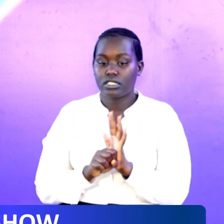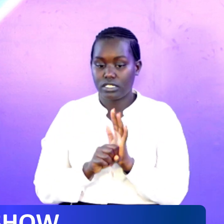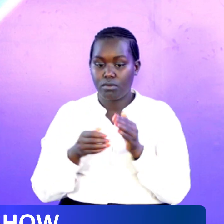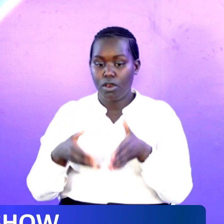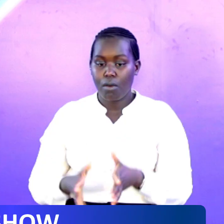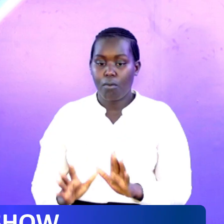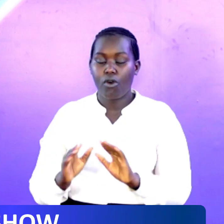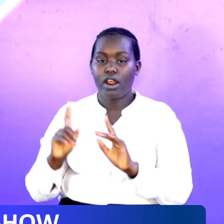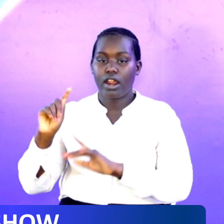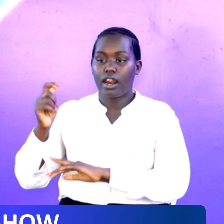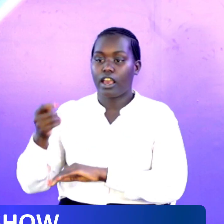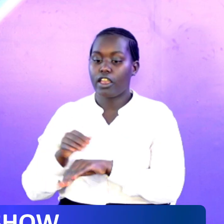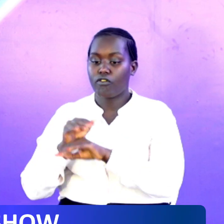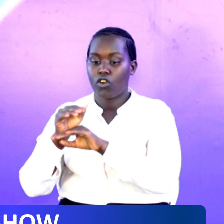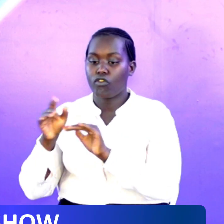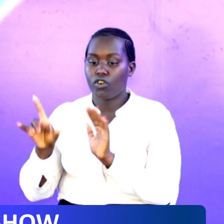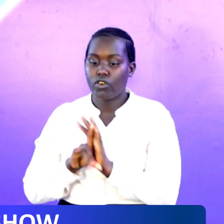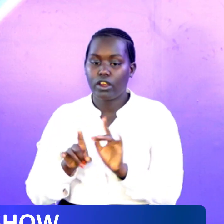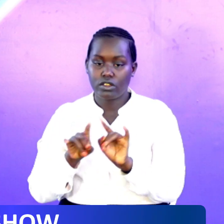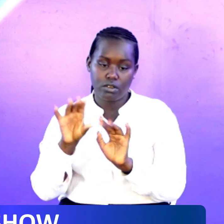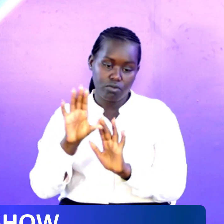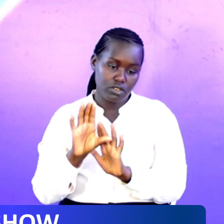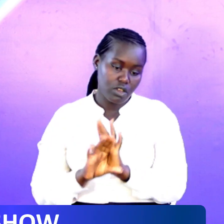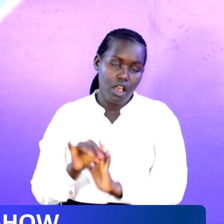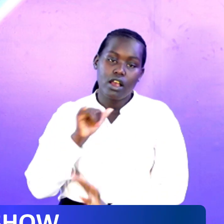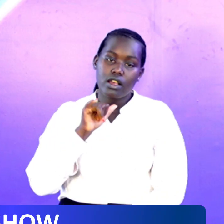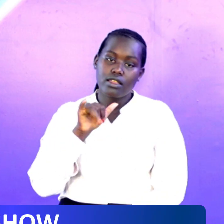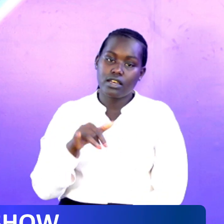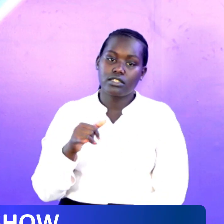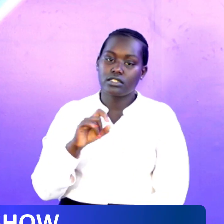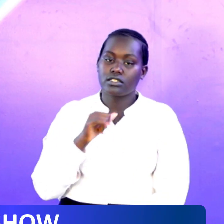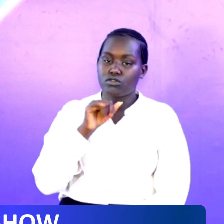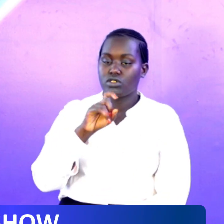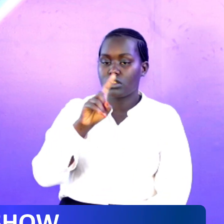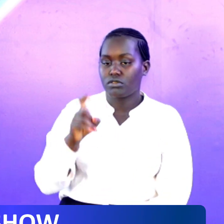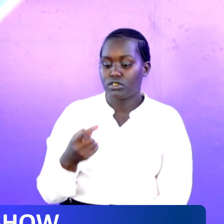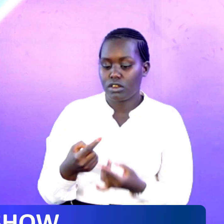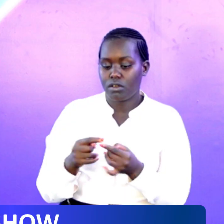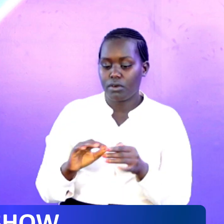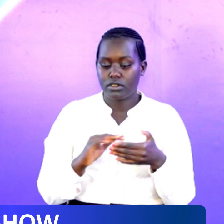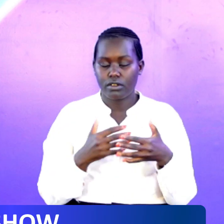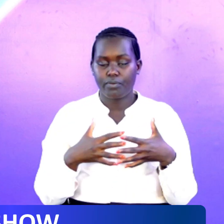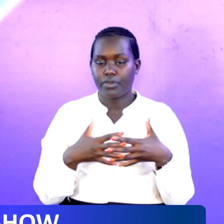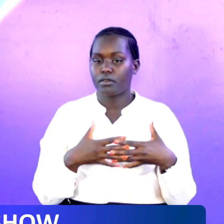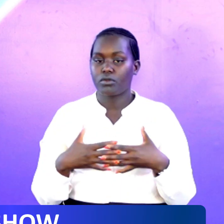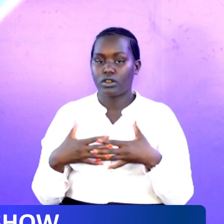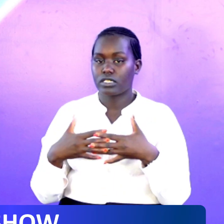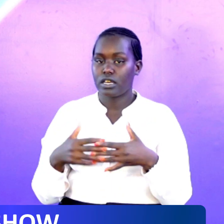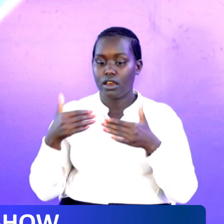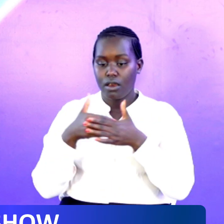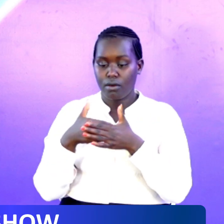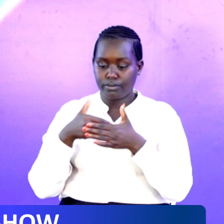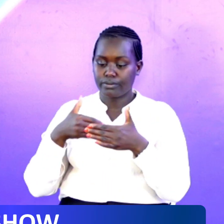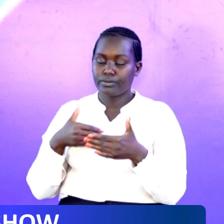have to follow the law and the constitution. So that's not in question. Democracy is a foreign But democracy concept. is a foreign concept. Yeah.